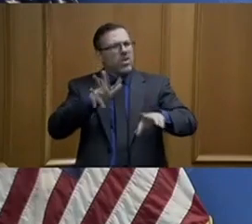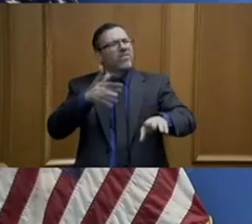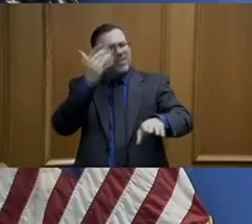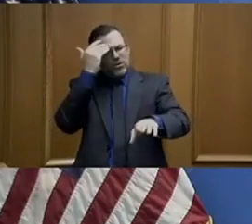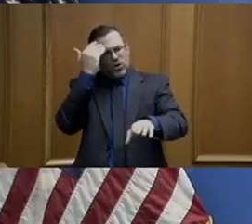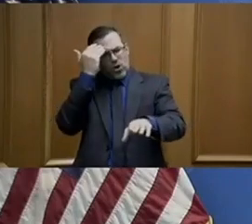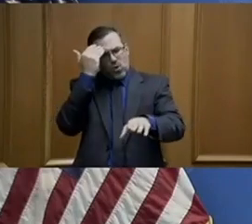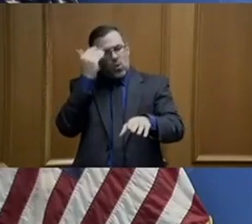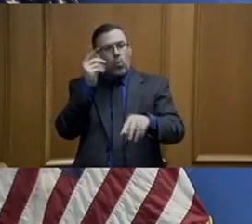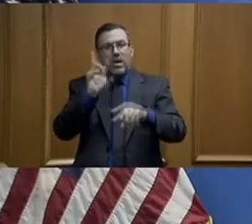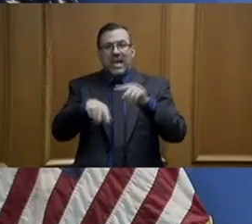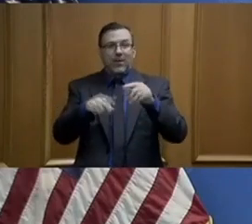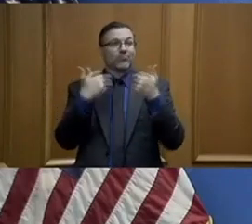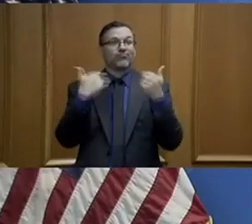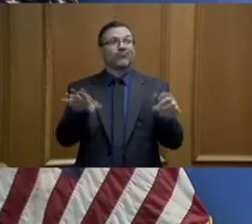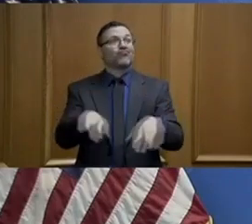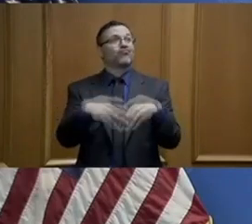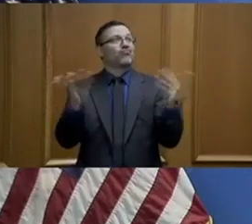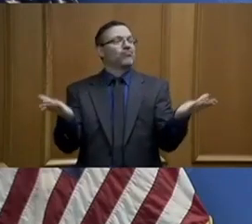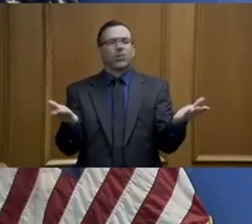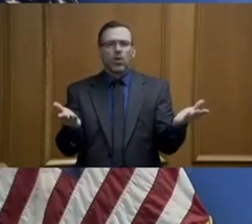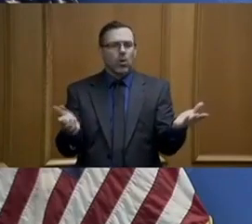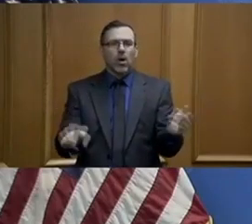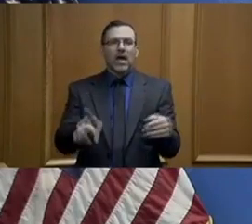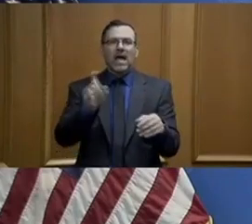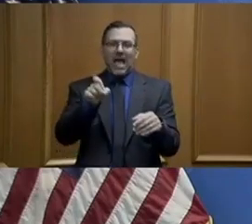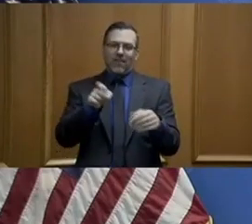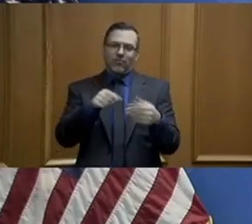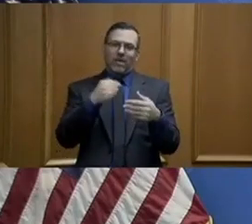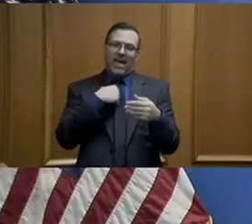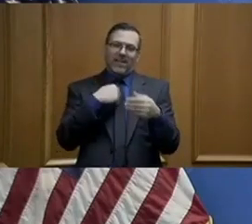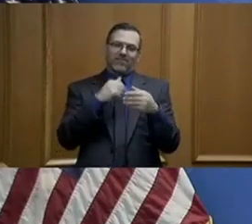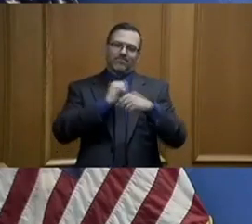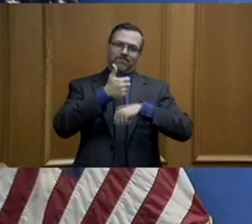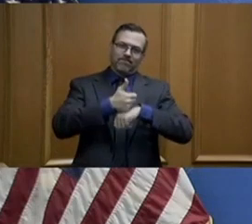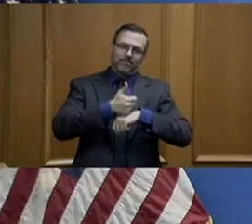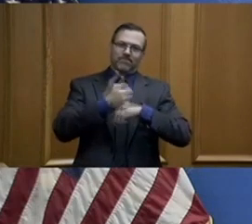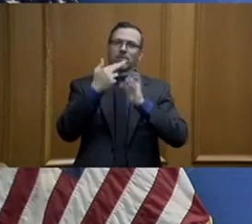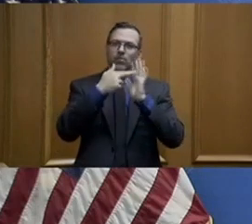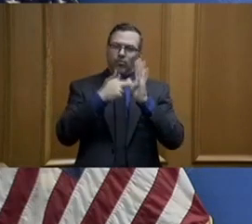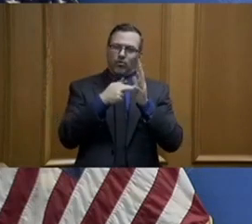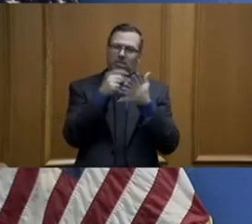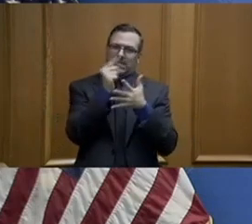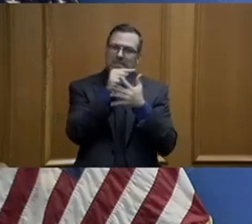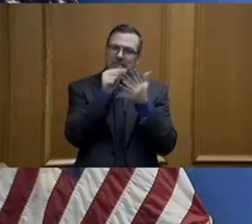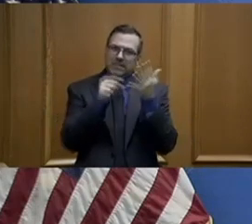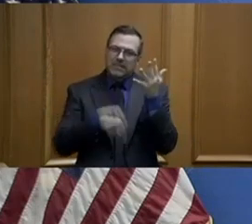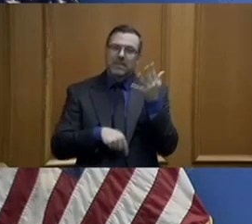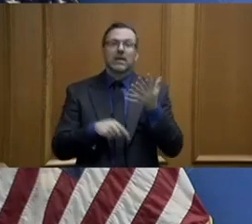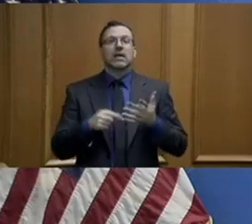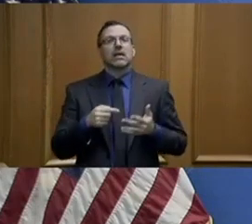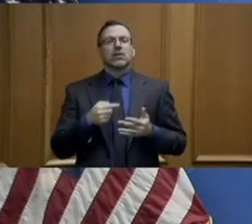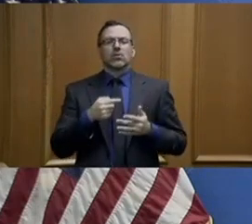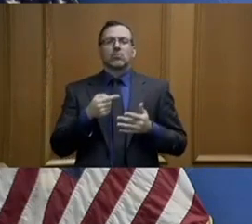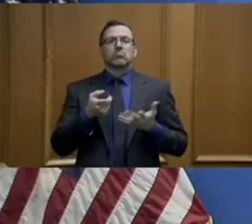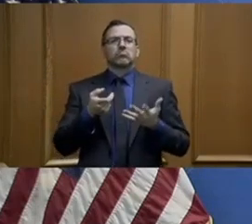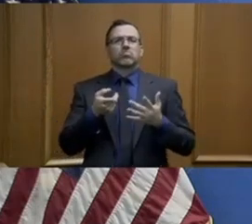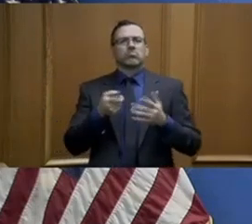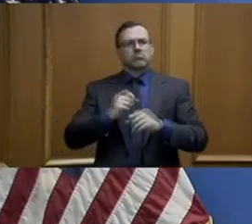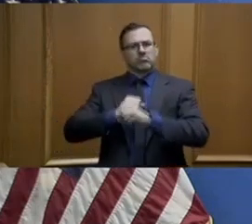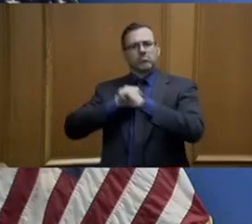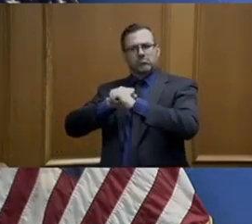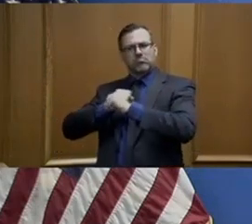the consideration that the safety and health of Tennesseans is utmost. We can't sacrifice the safety and